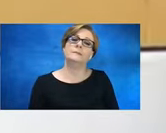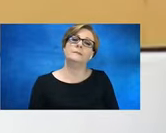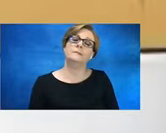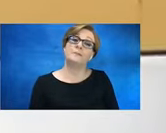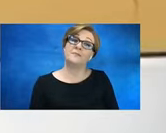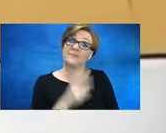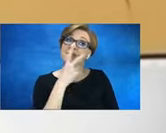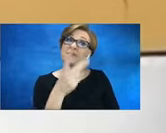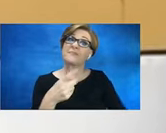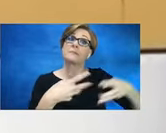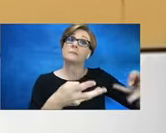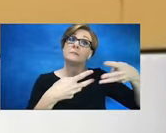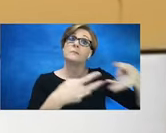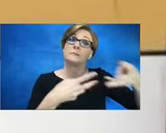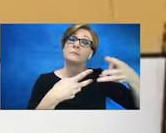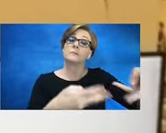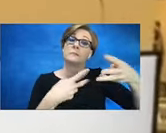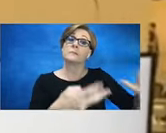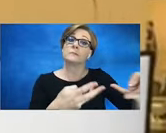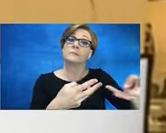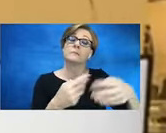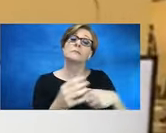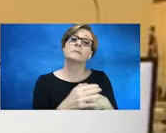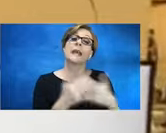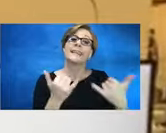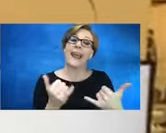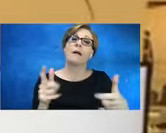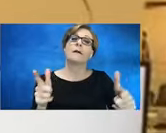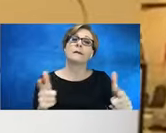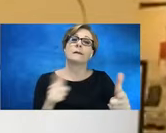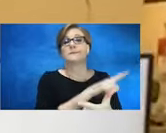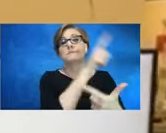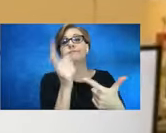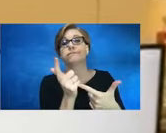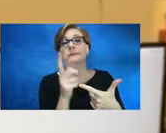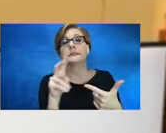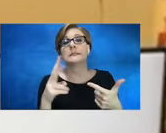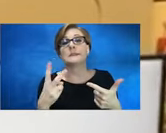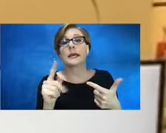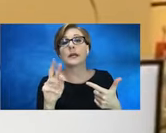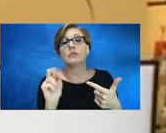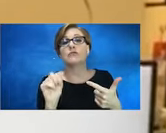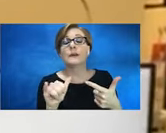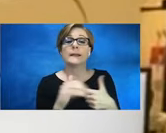So here it is running those ballots. You're going to see it change to the second tray and automatically feed.